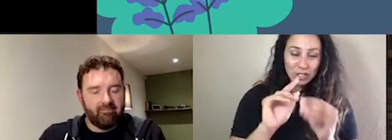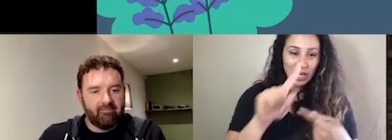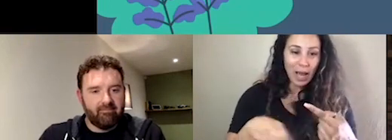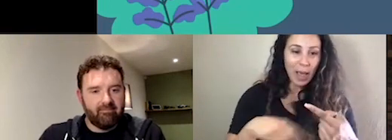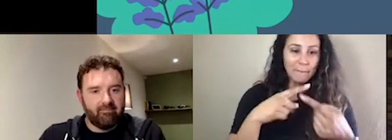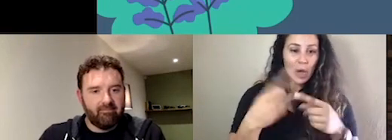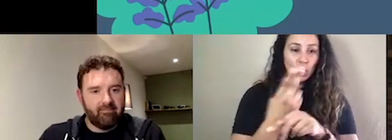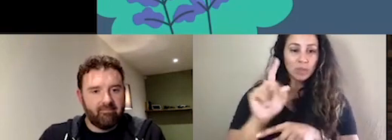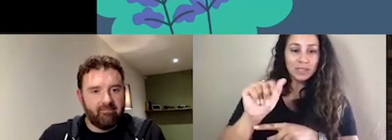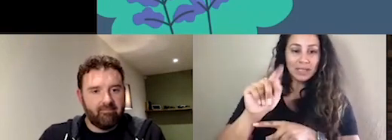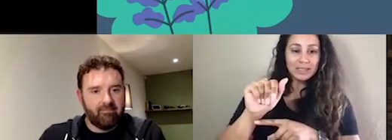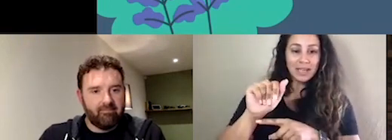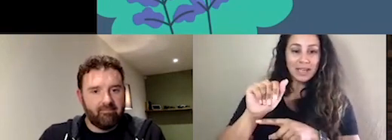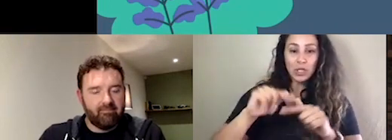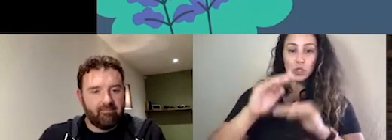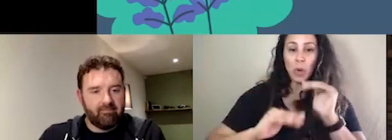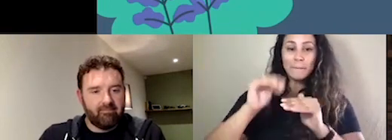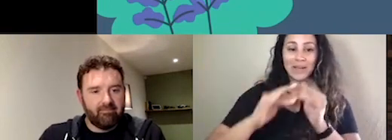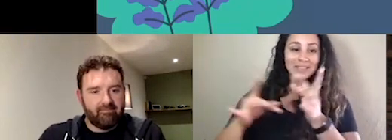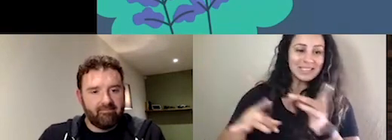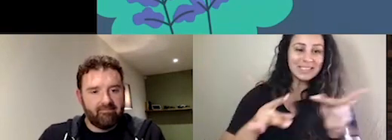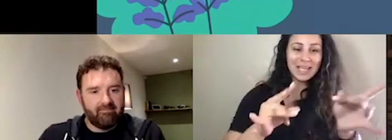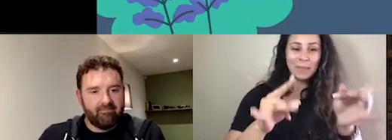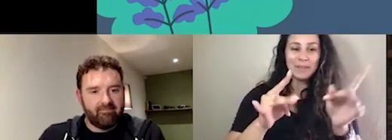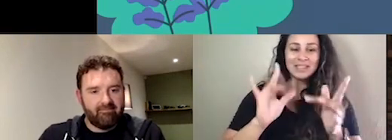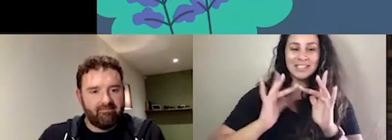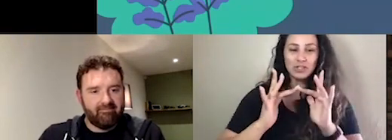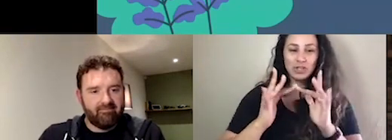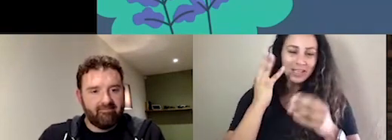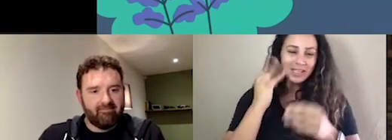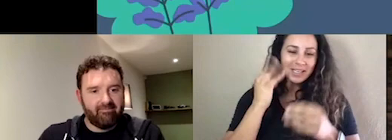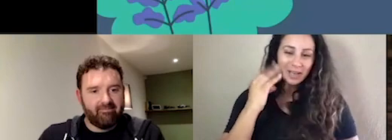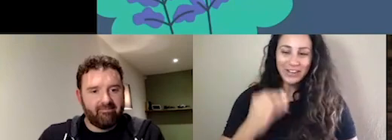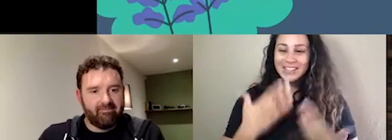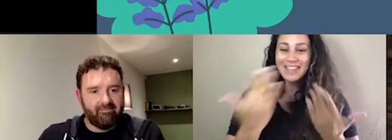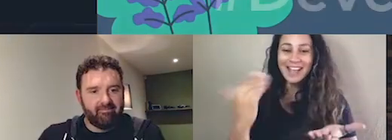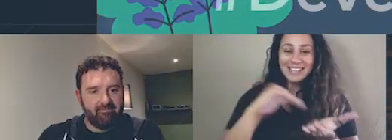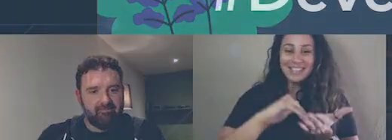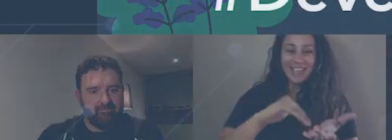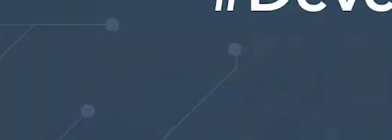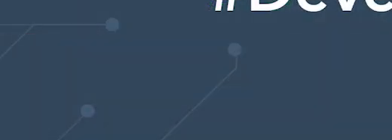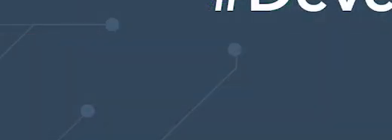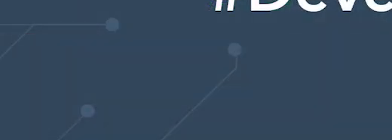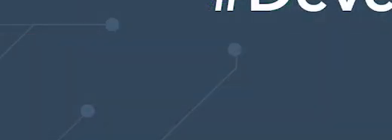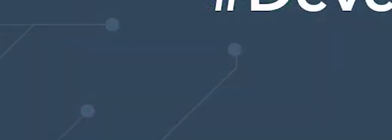using data to build a seamless digital experience. Thanks again to Steve and Hugh.